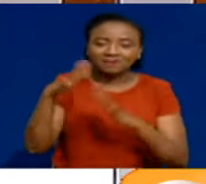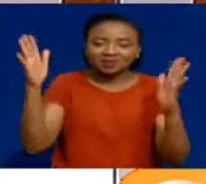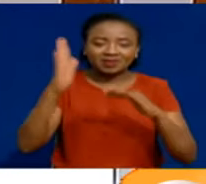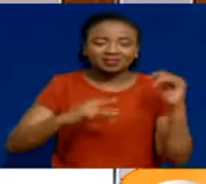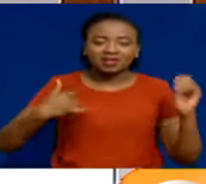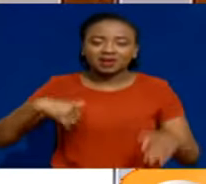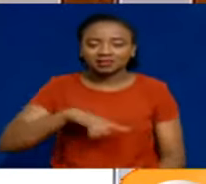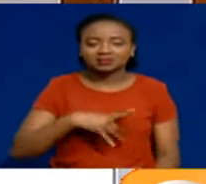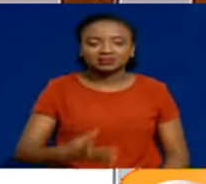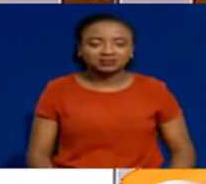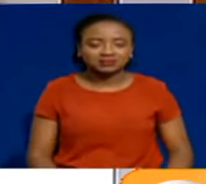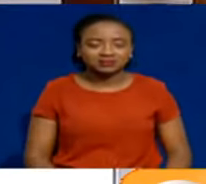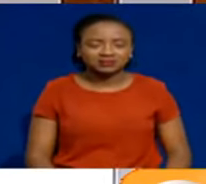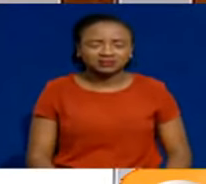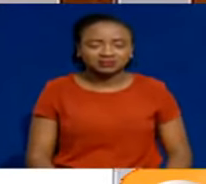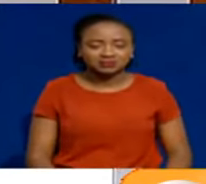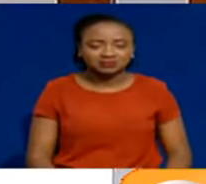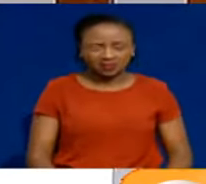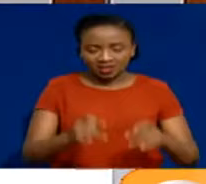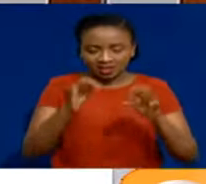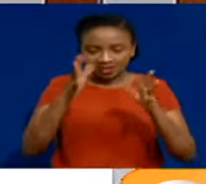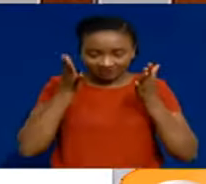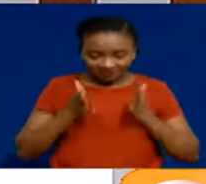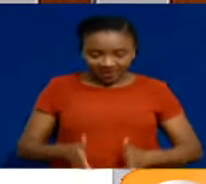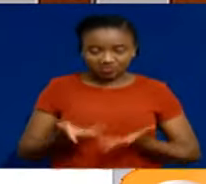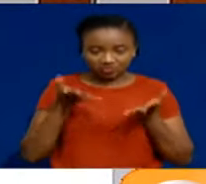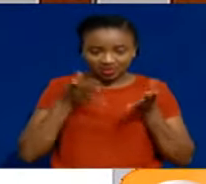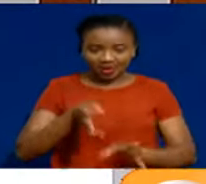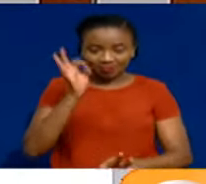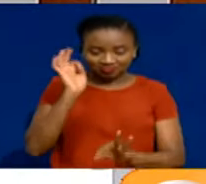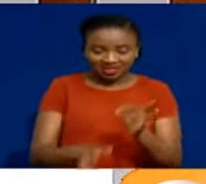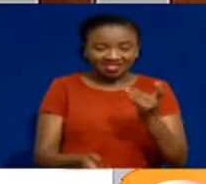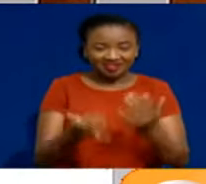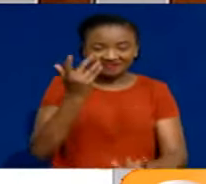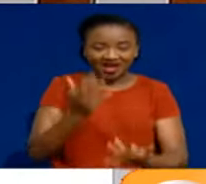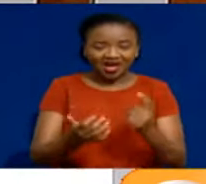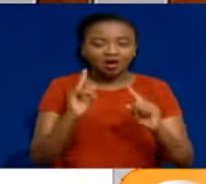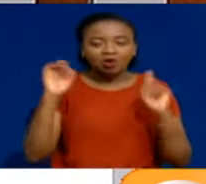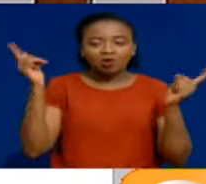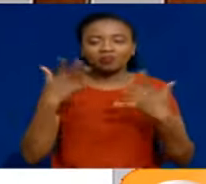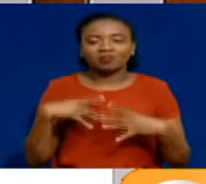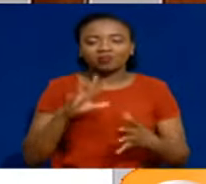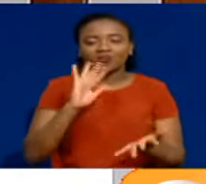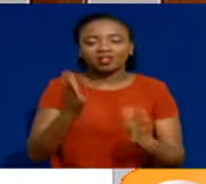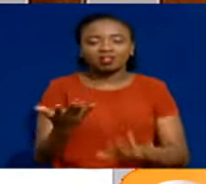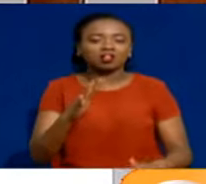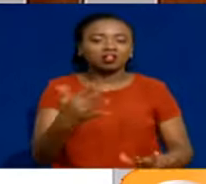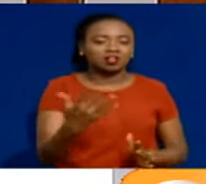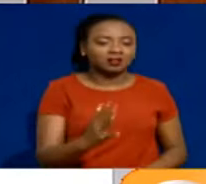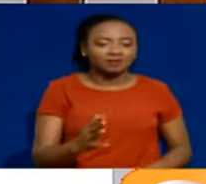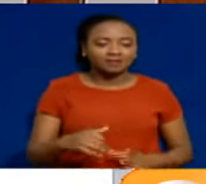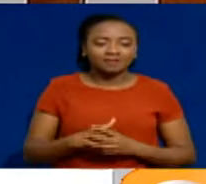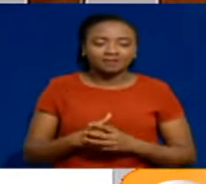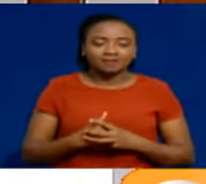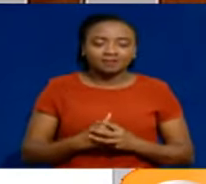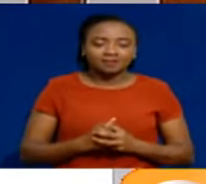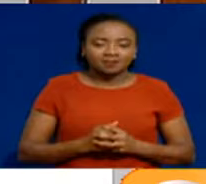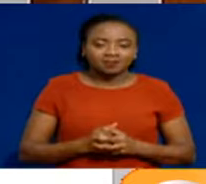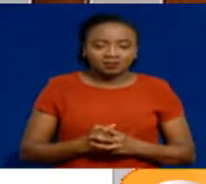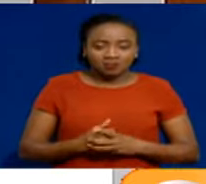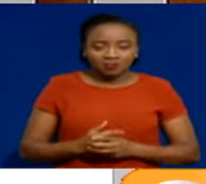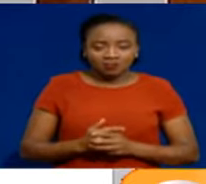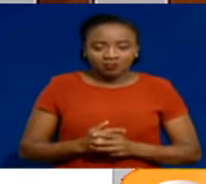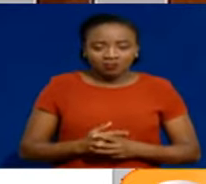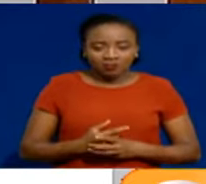If somebody puts Kenya on fire, all of us will perish. Those were the things we were looking at. By that time, we had not said, and up to now, we had not